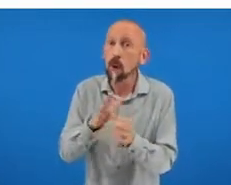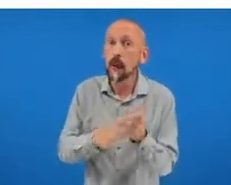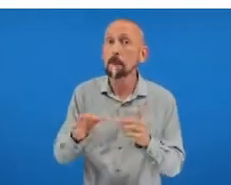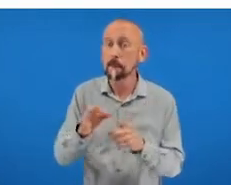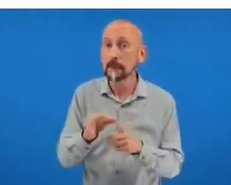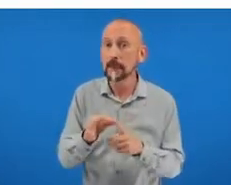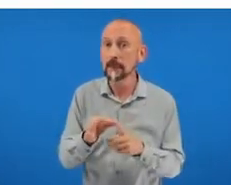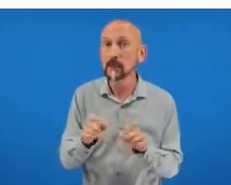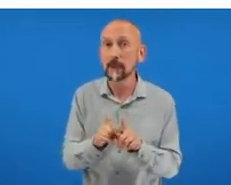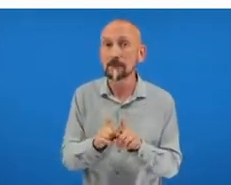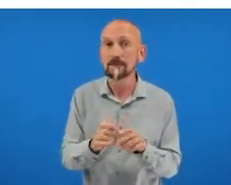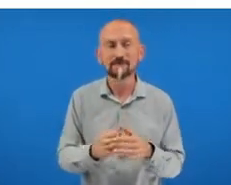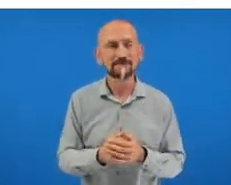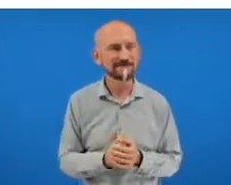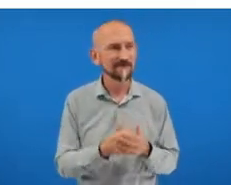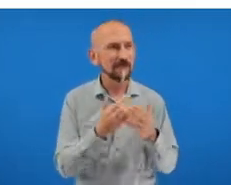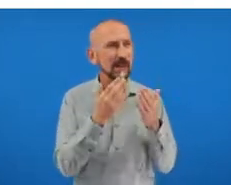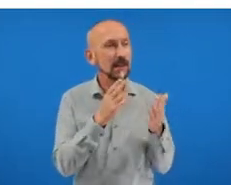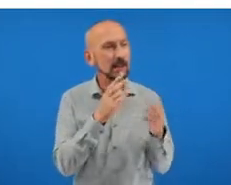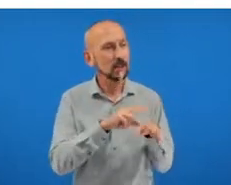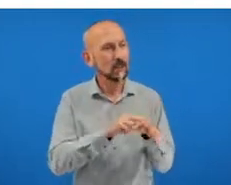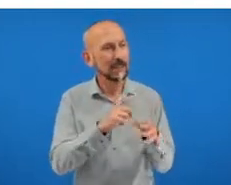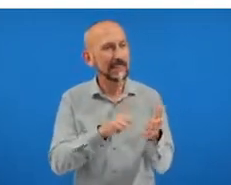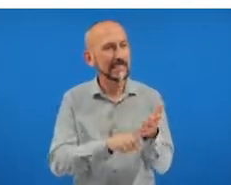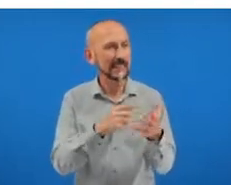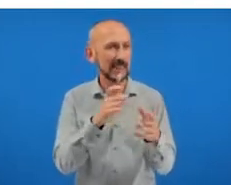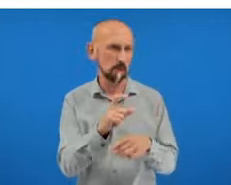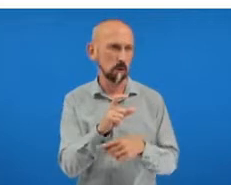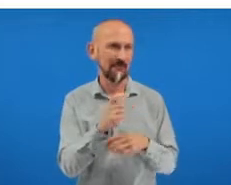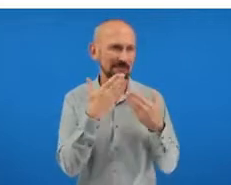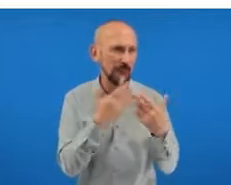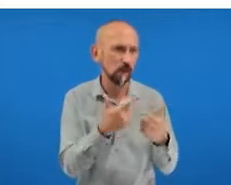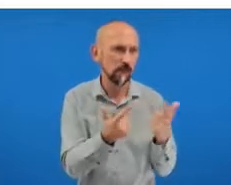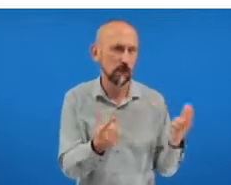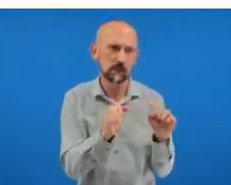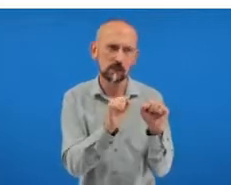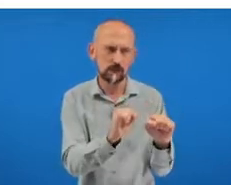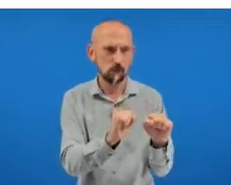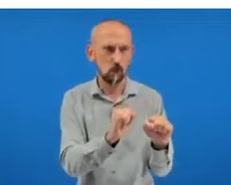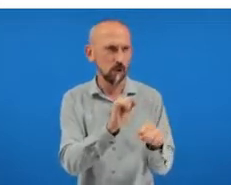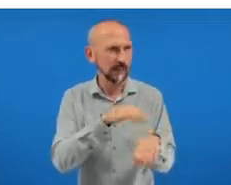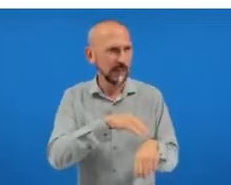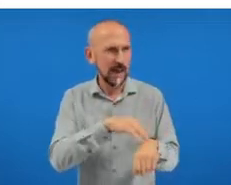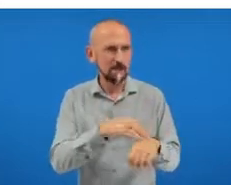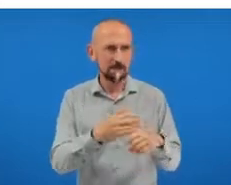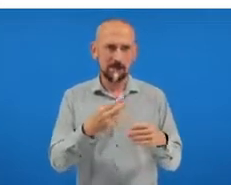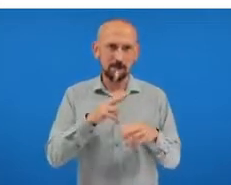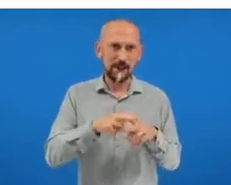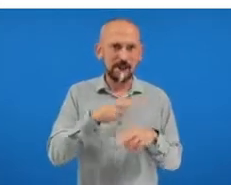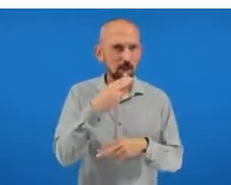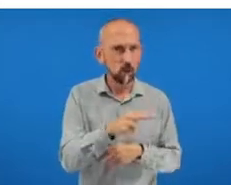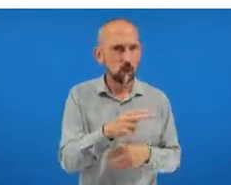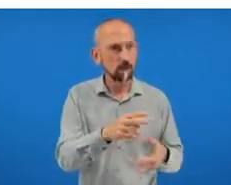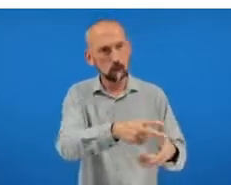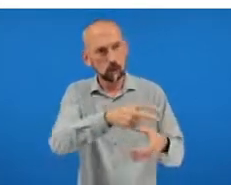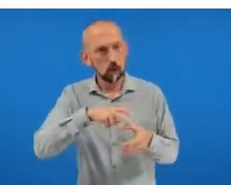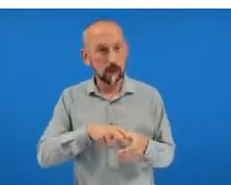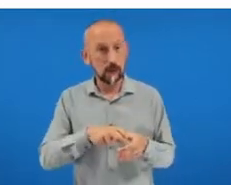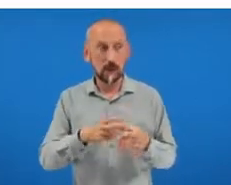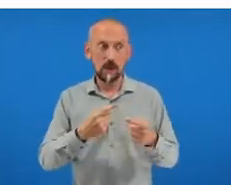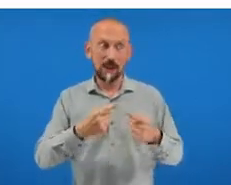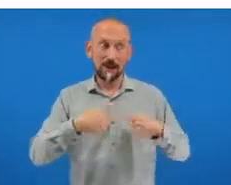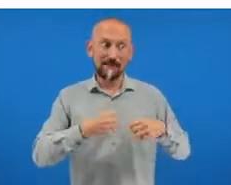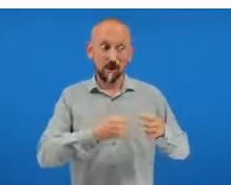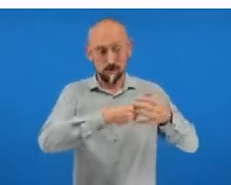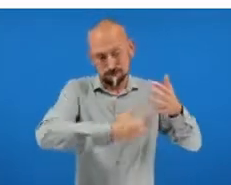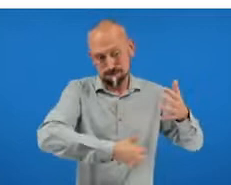Dr. Lisa Cameron, thank you very much for taking the time out on this Friday afternoon to join with us today. We have a host of questions that are coming